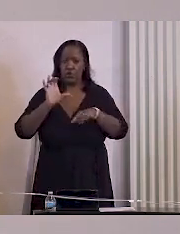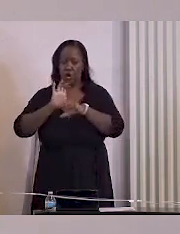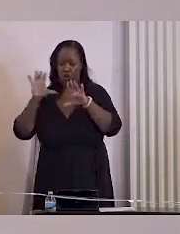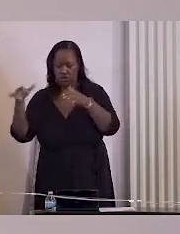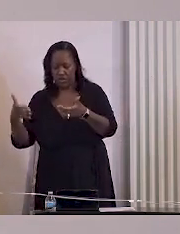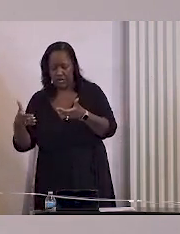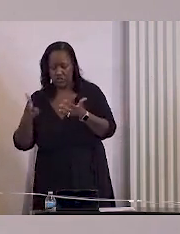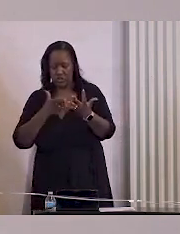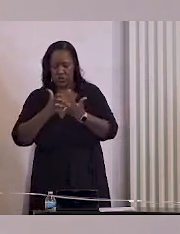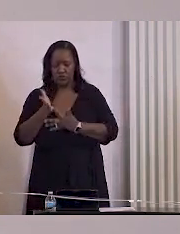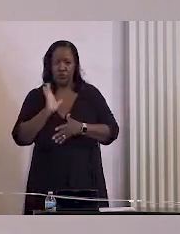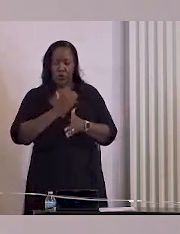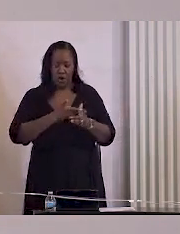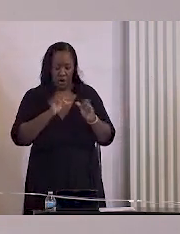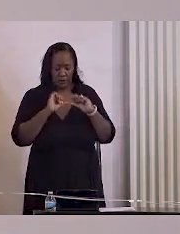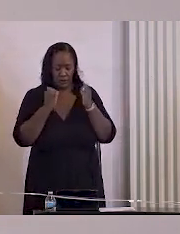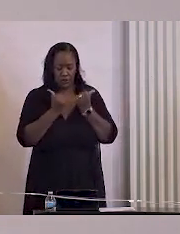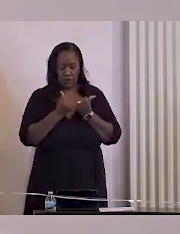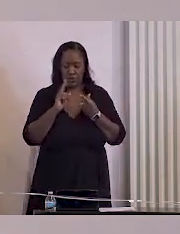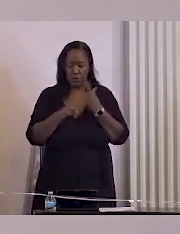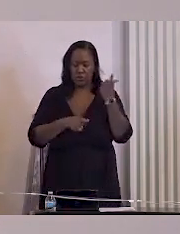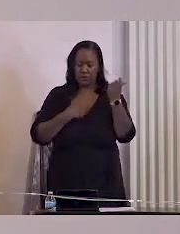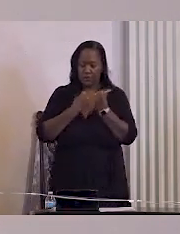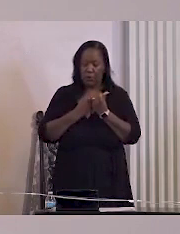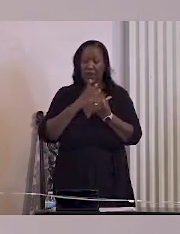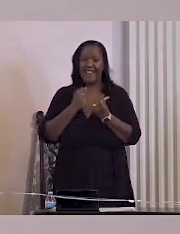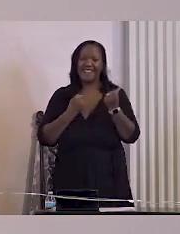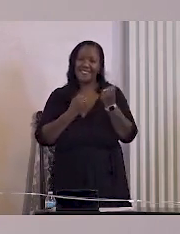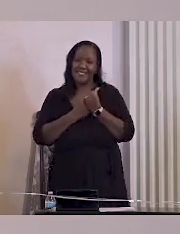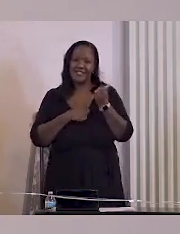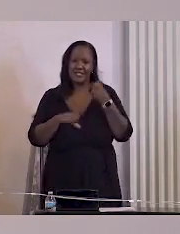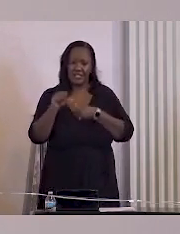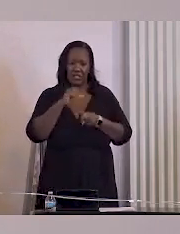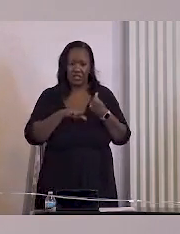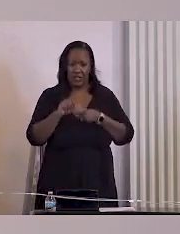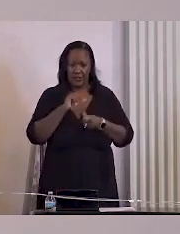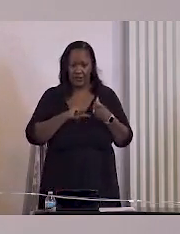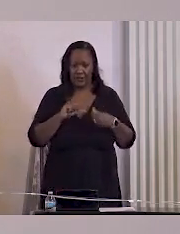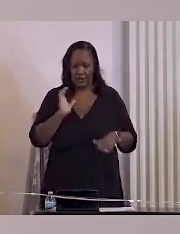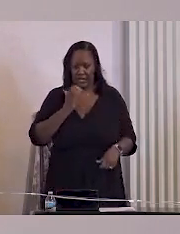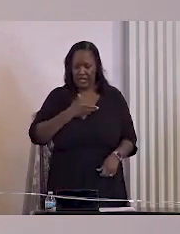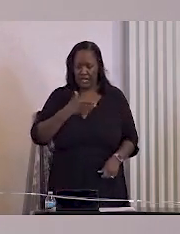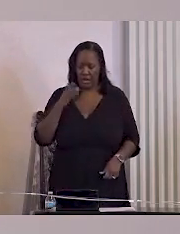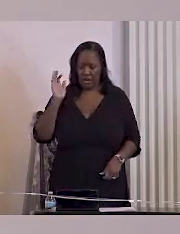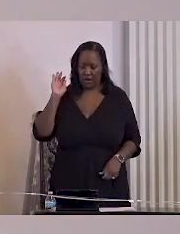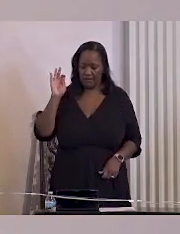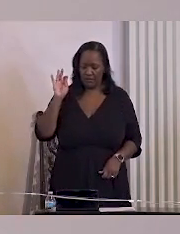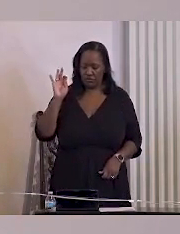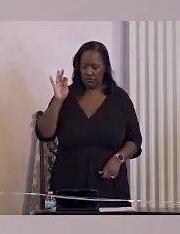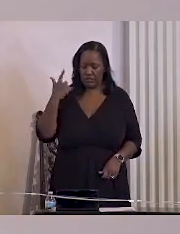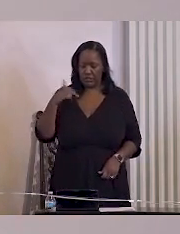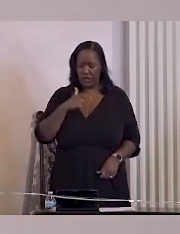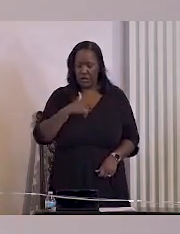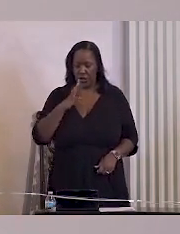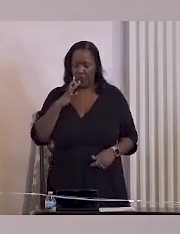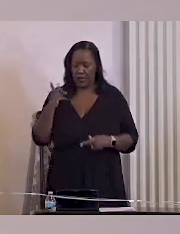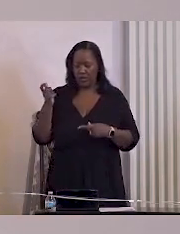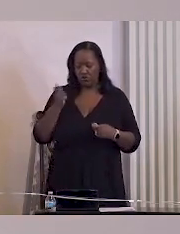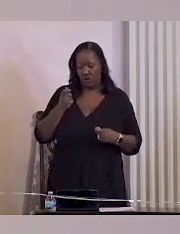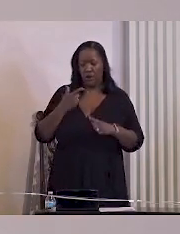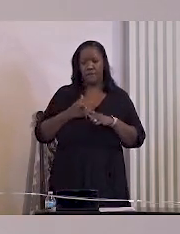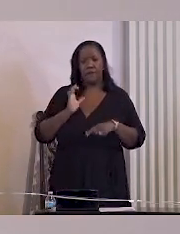and through our association to support and assist one another in our ministries. That sounds pretty good. We draw from